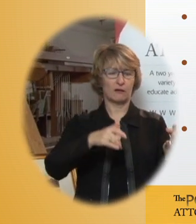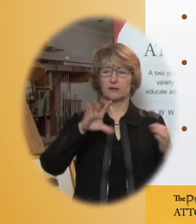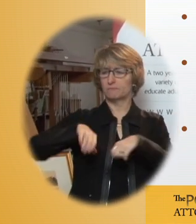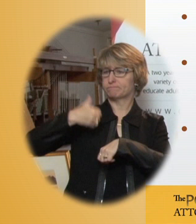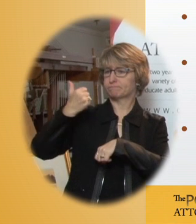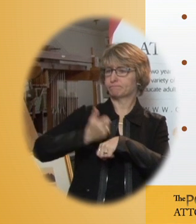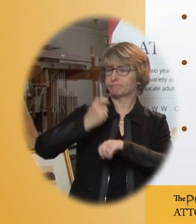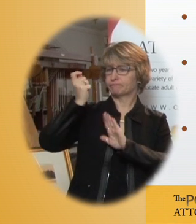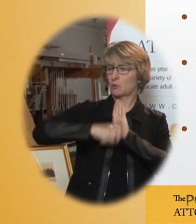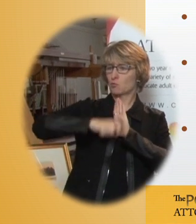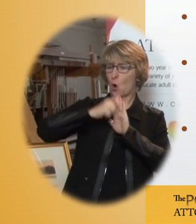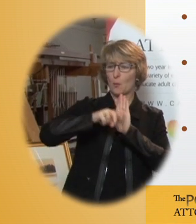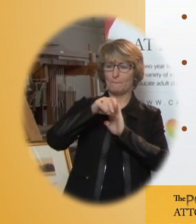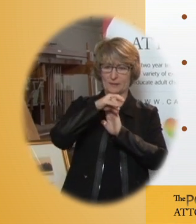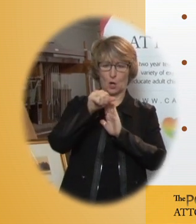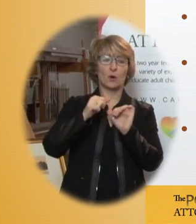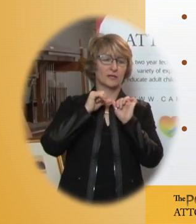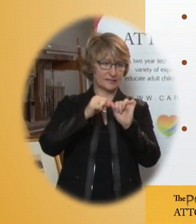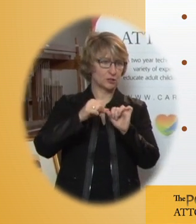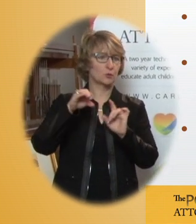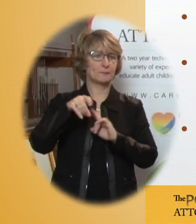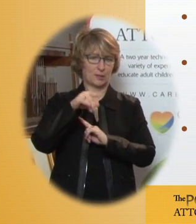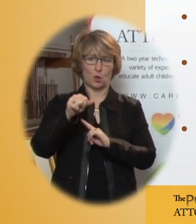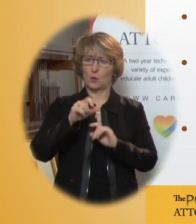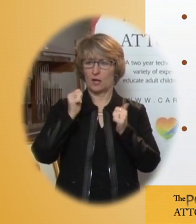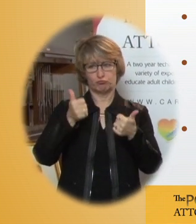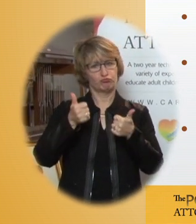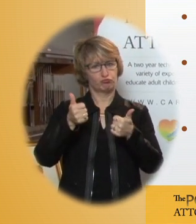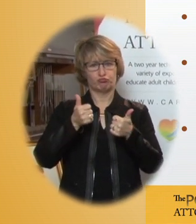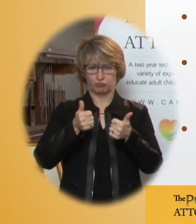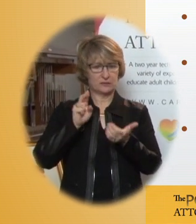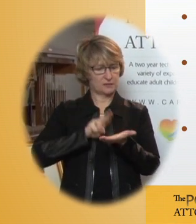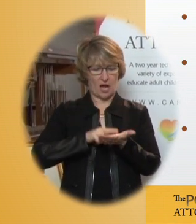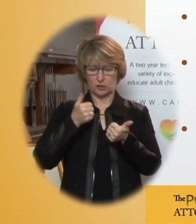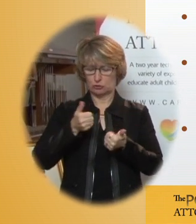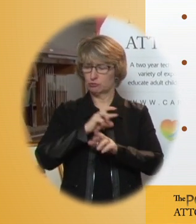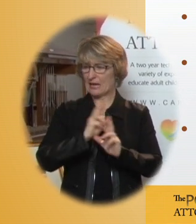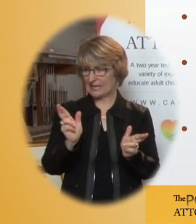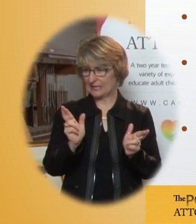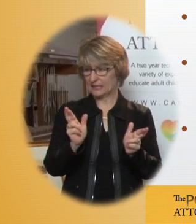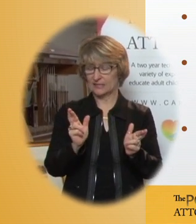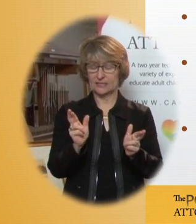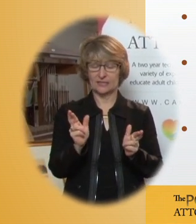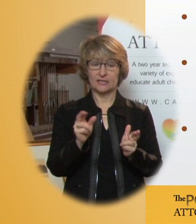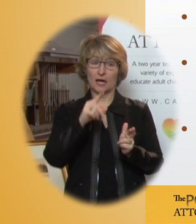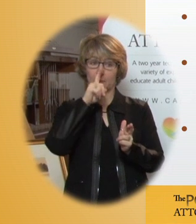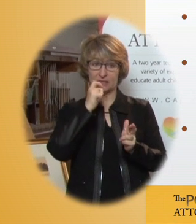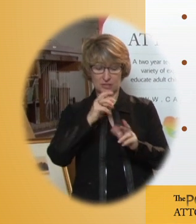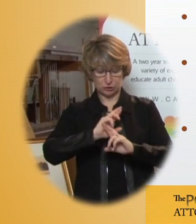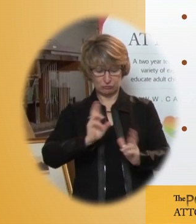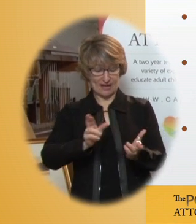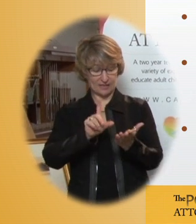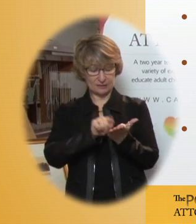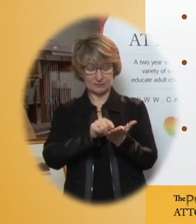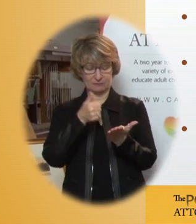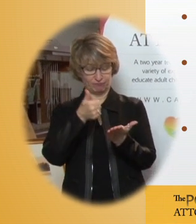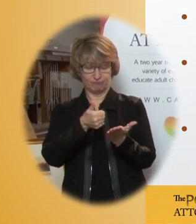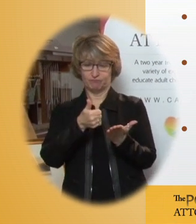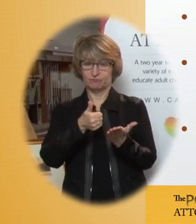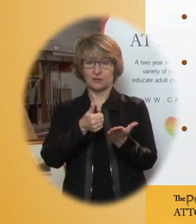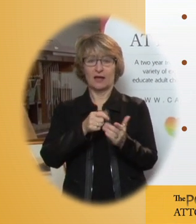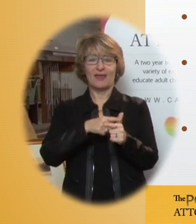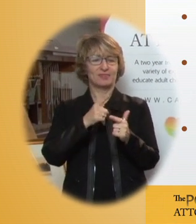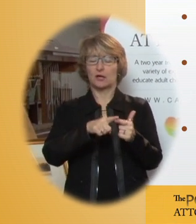power of attorney, the continuing power of attorney, signed. And due to this being done, there was no need for